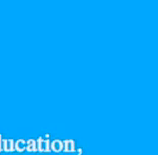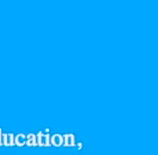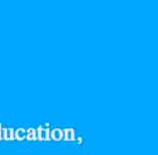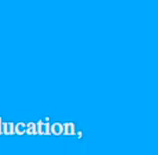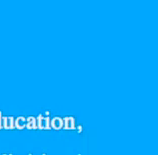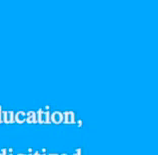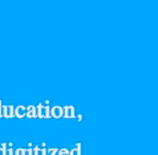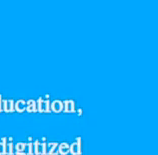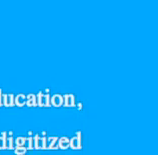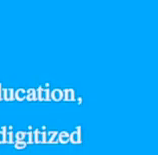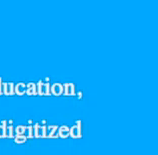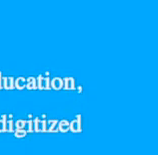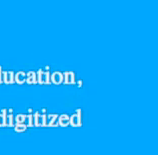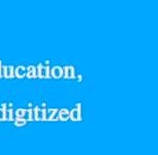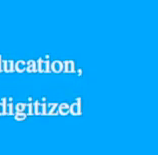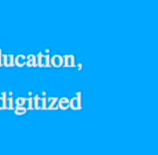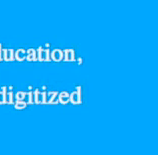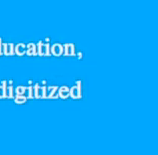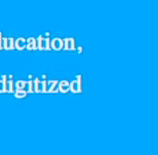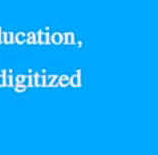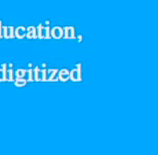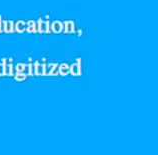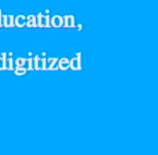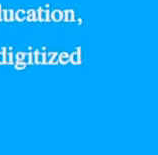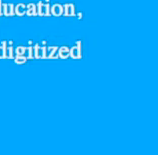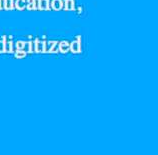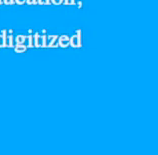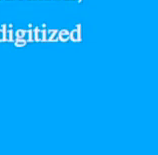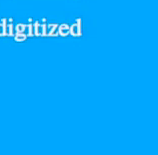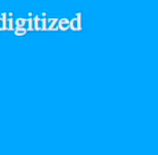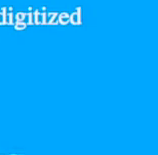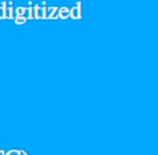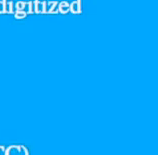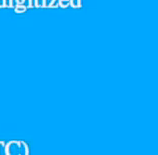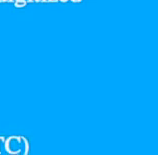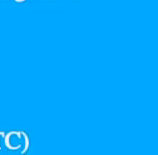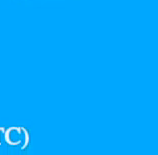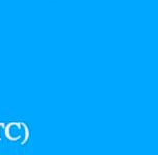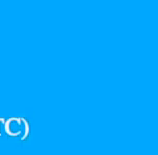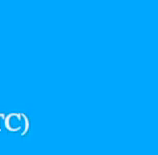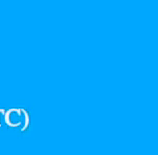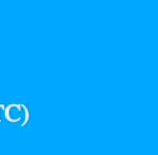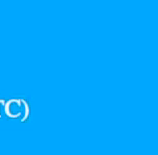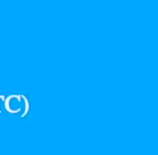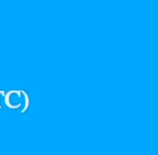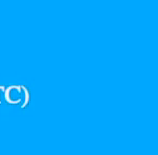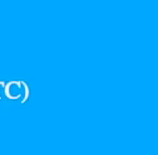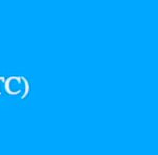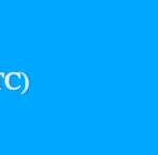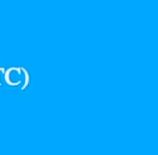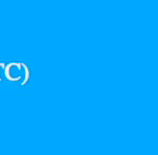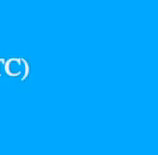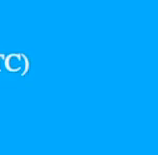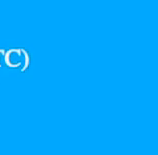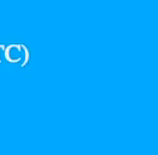No matter their race or religion, every child has rights, it's a given. So basically, clean water, good health, and basic needs all in